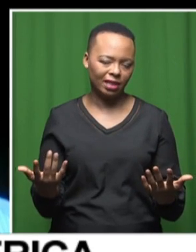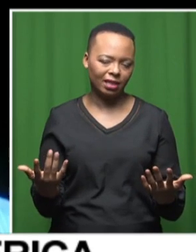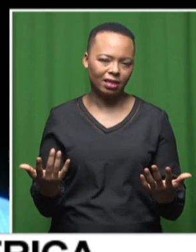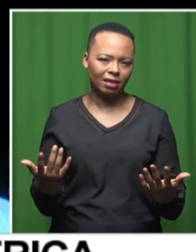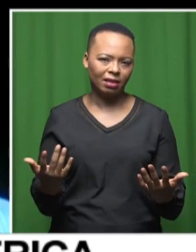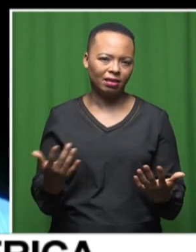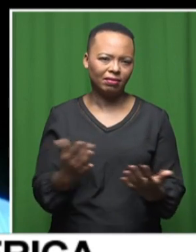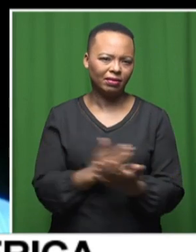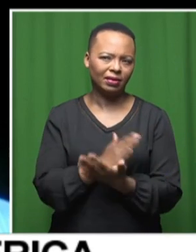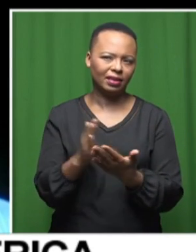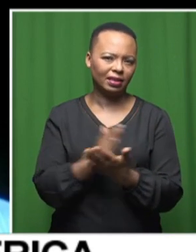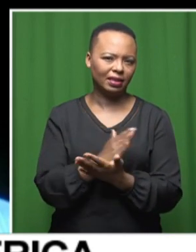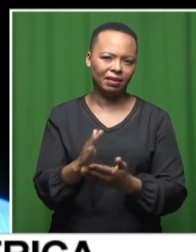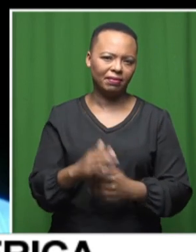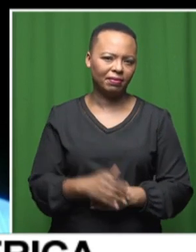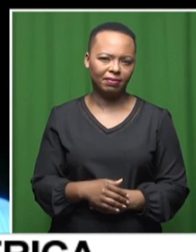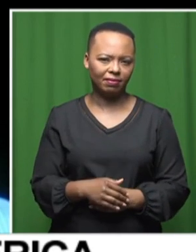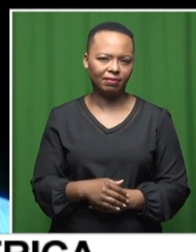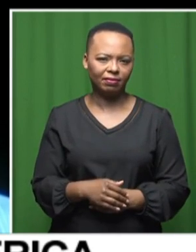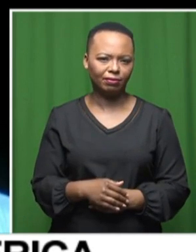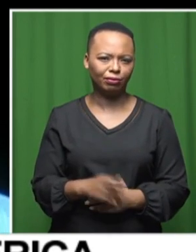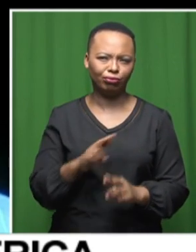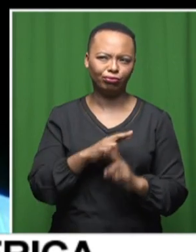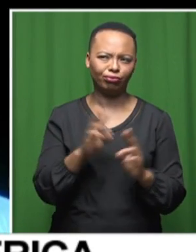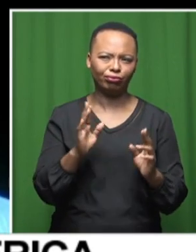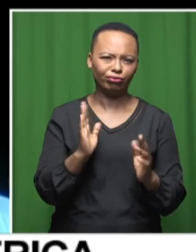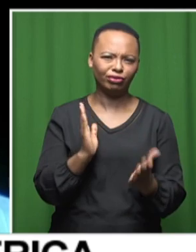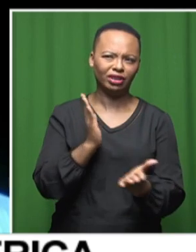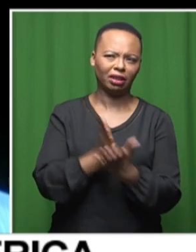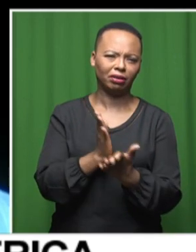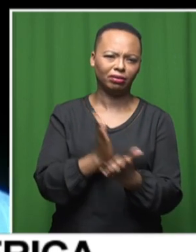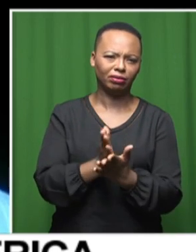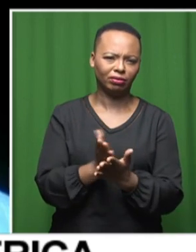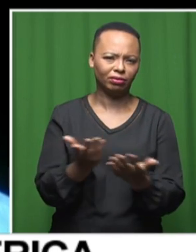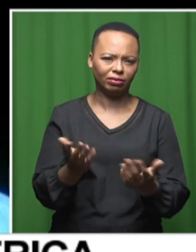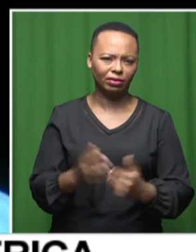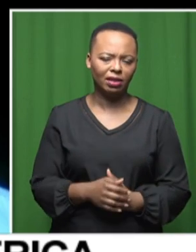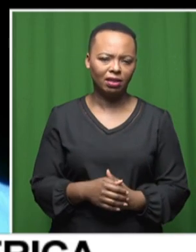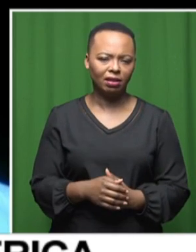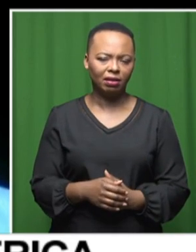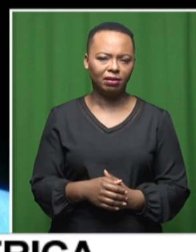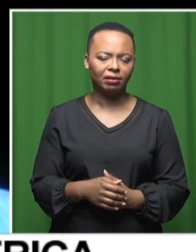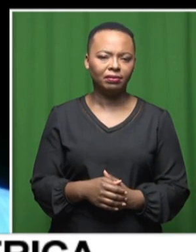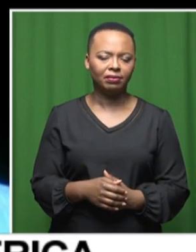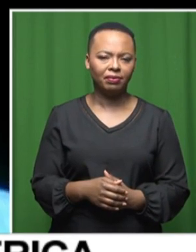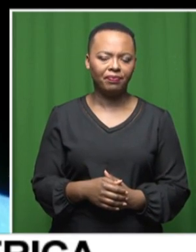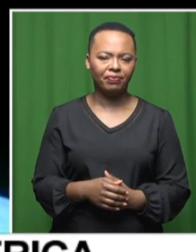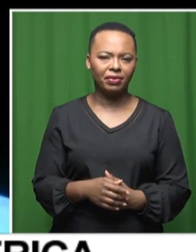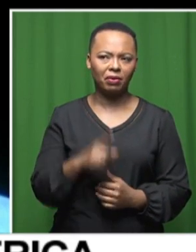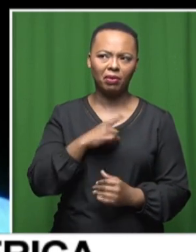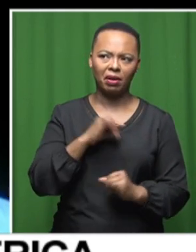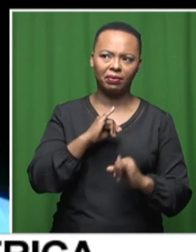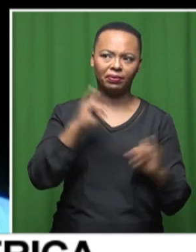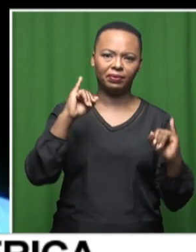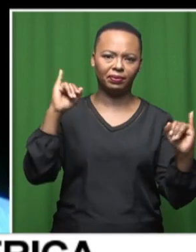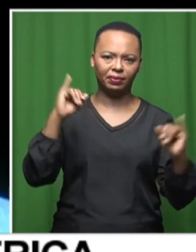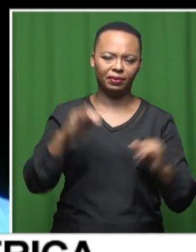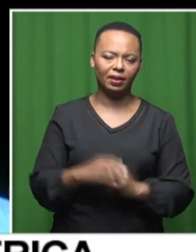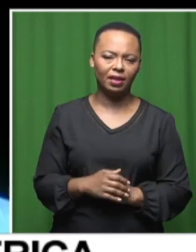somewhat predictable, hasn't it? Well, yeah, clearly, because, I mean, if we take